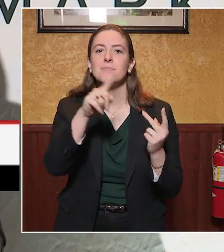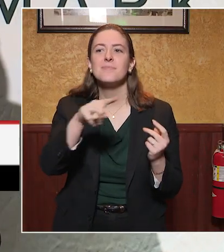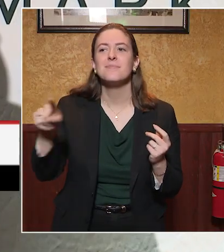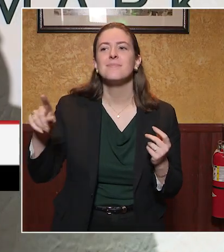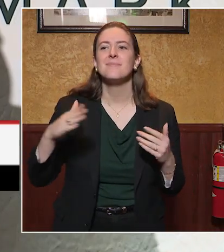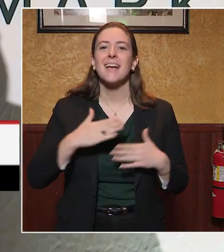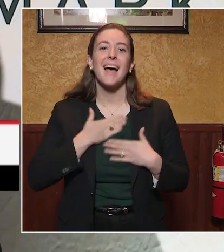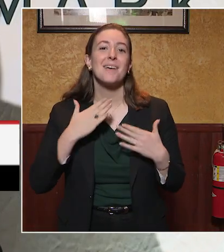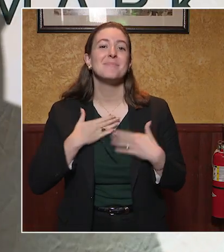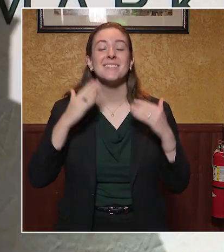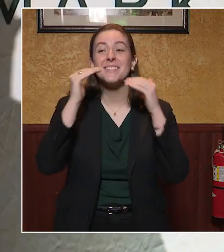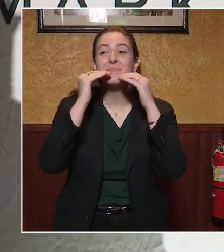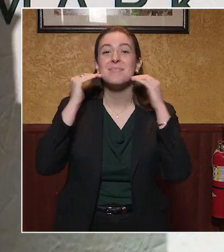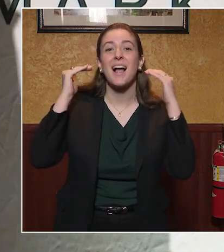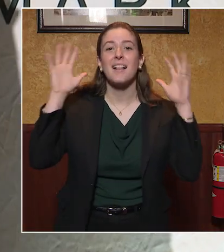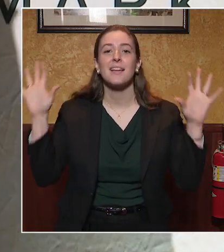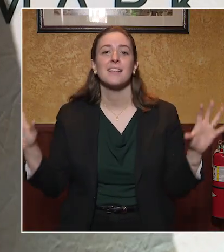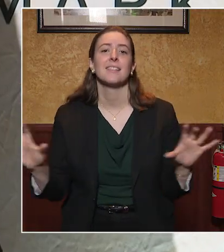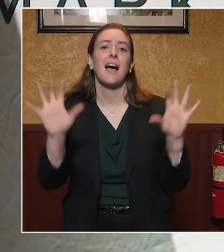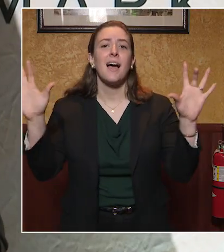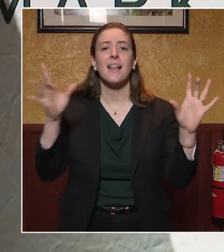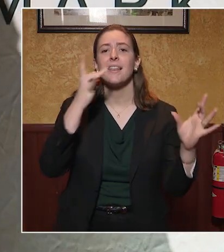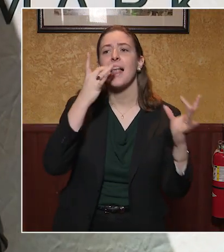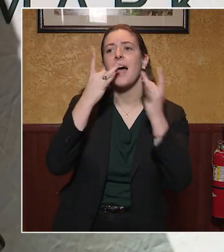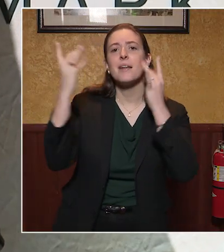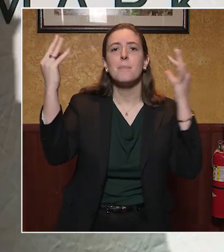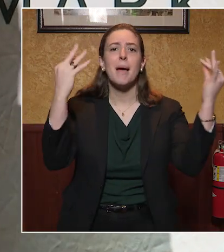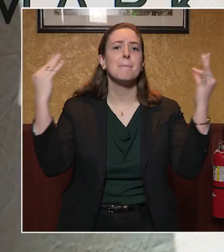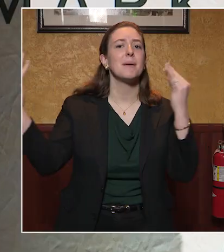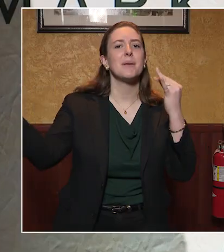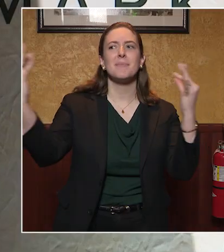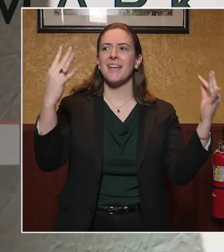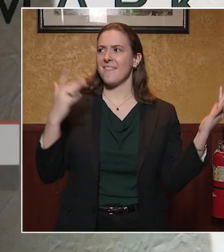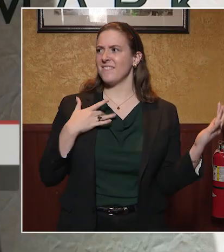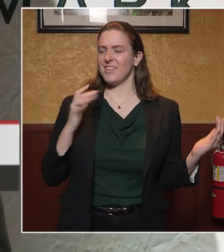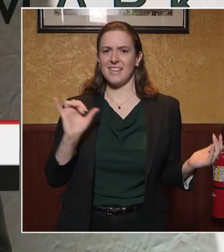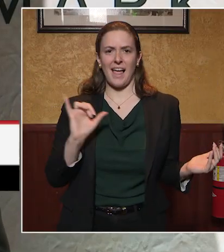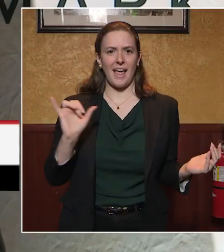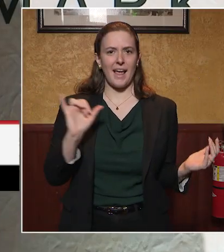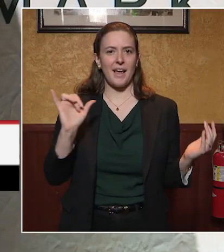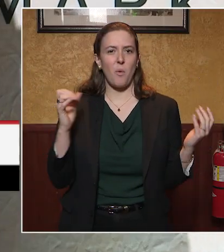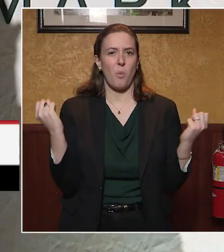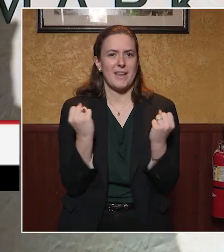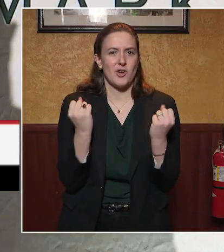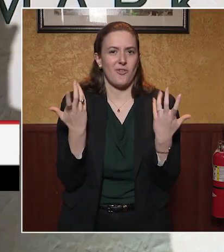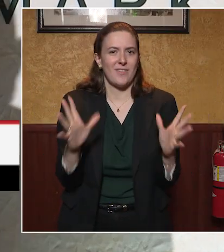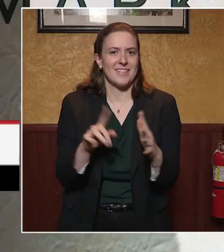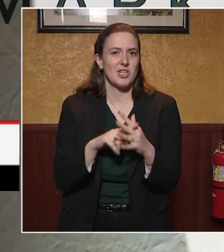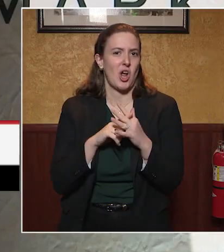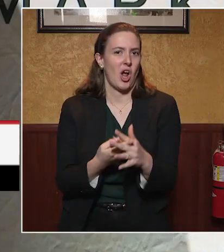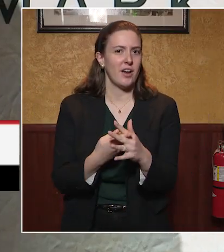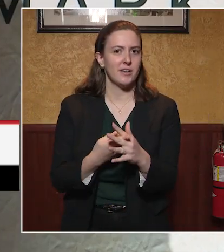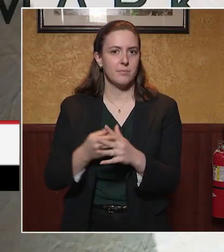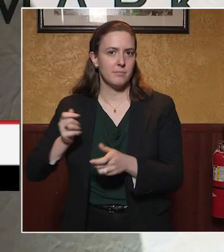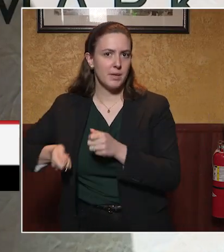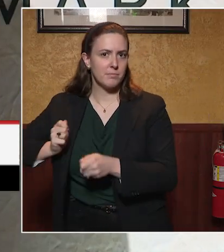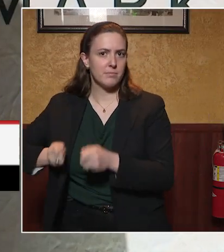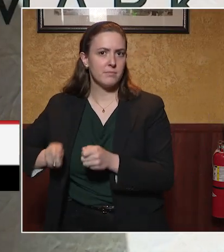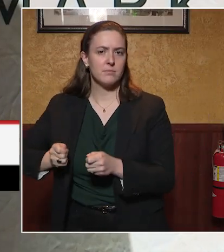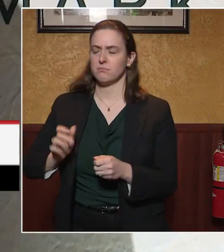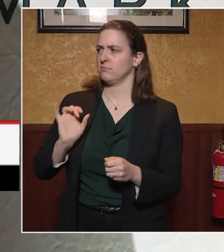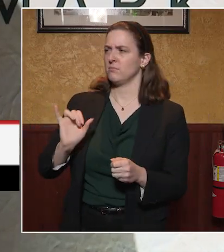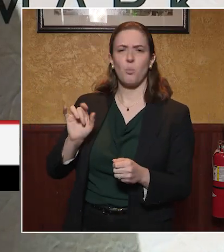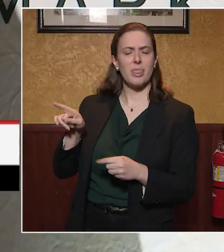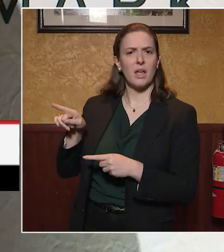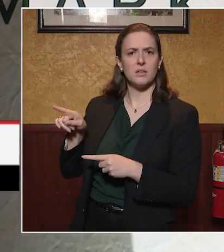faces, the beautiful decor, the lights. Doesn't it just begin to feel like the winter season already? So exciting. Wait, what is